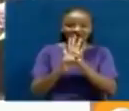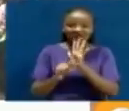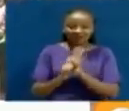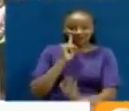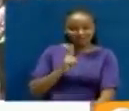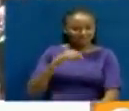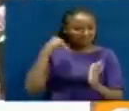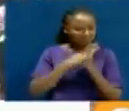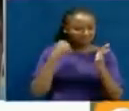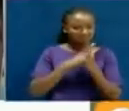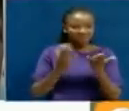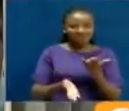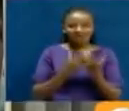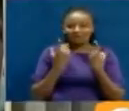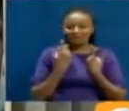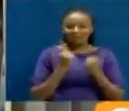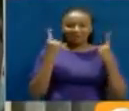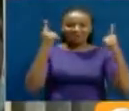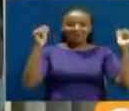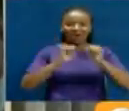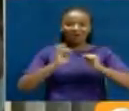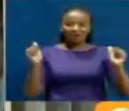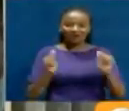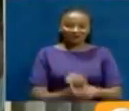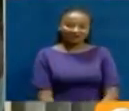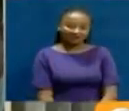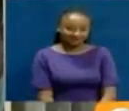of the human spirit. I'm Waihiga Mwaura in Kibra, Nairobi County.